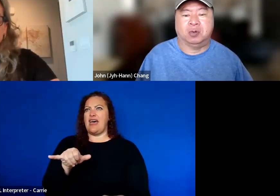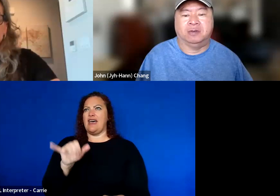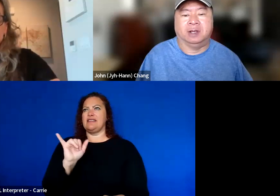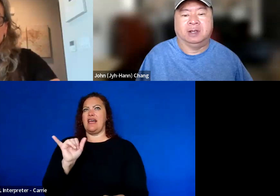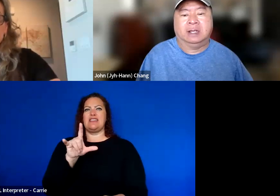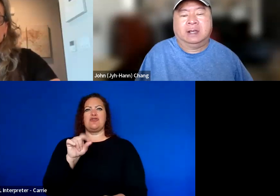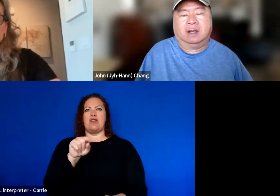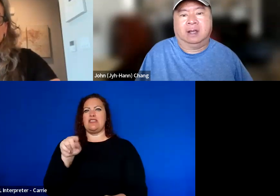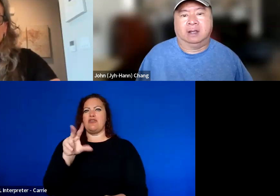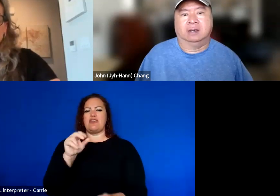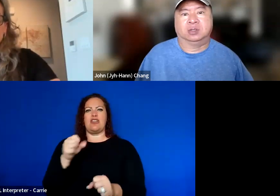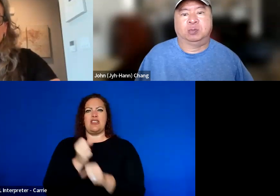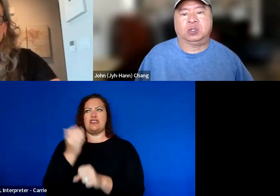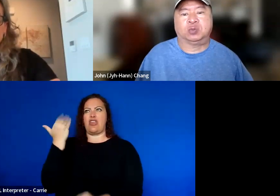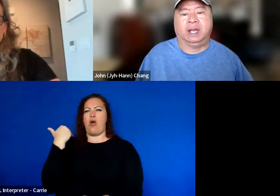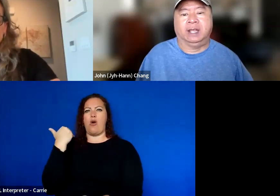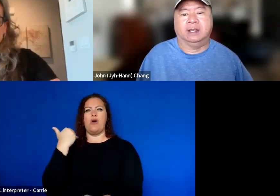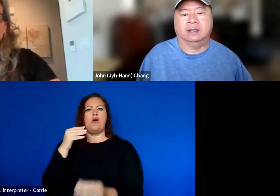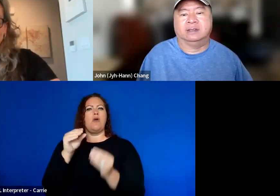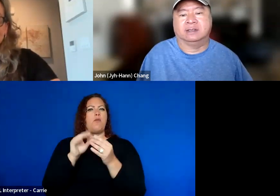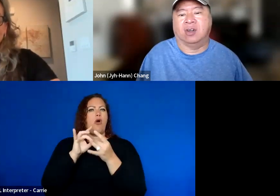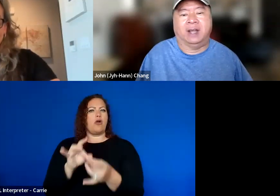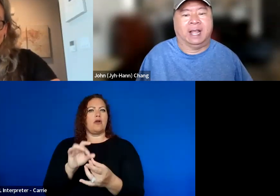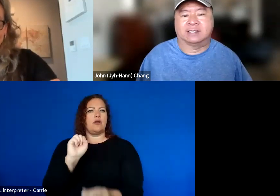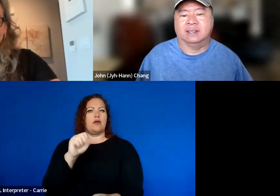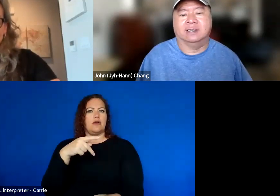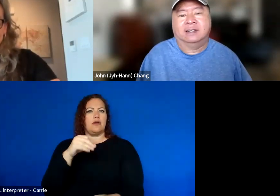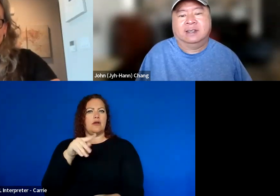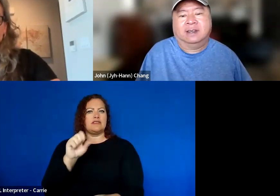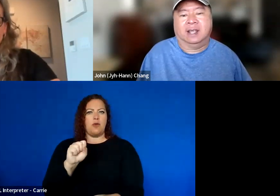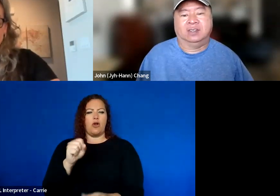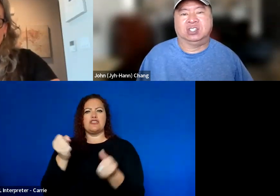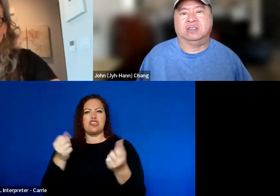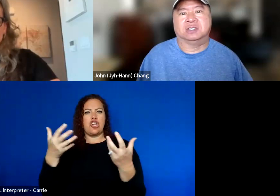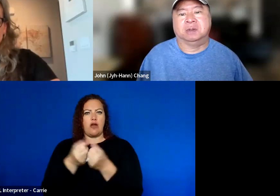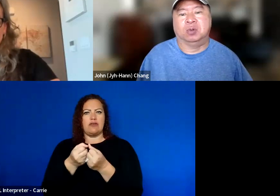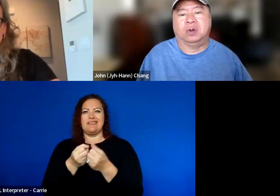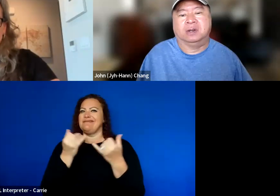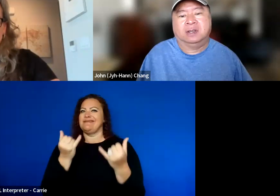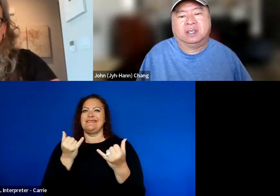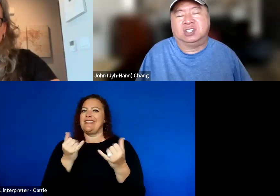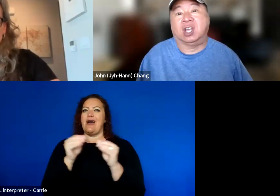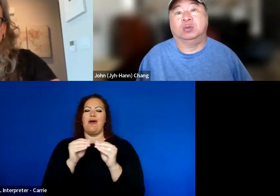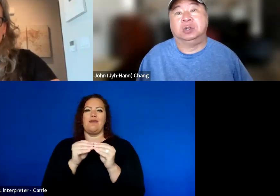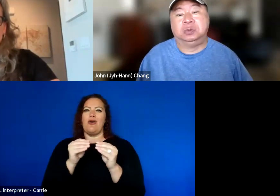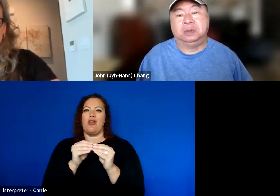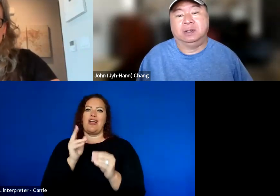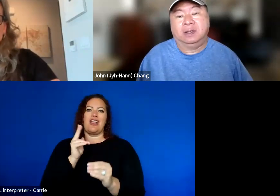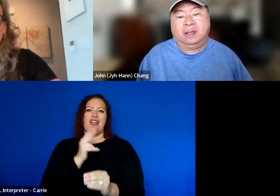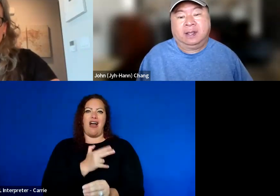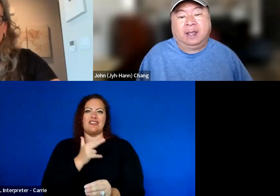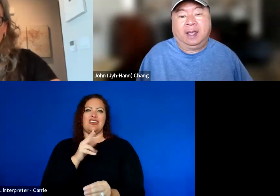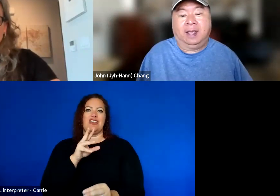There'd be more of a sports related car Mhm. accident. Now the Yeah, shifts has been more gunshot